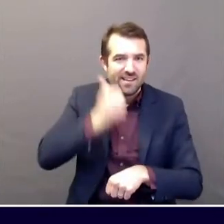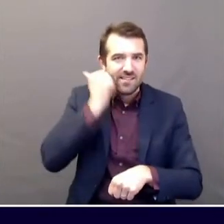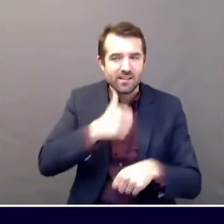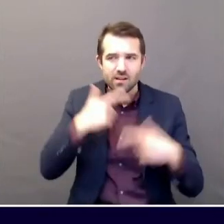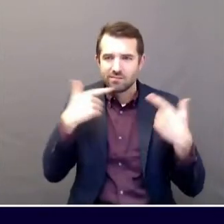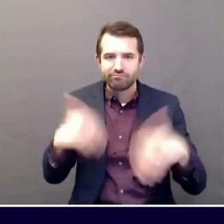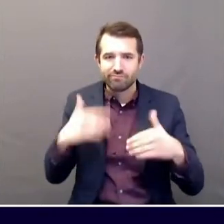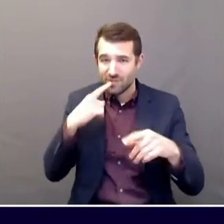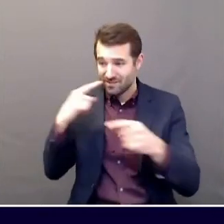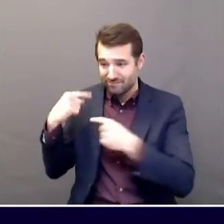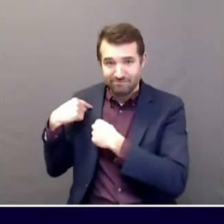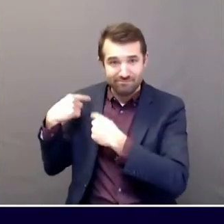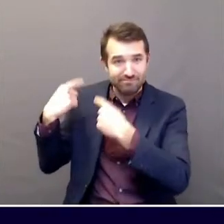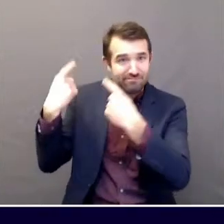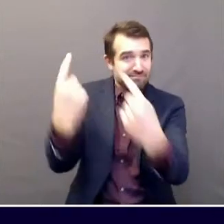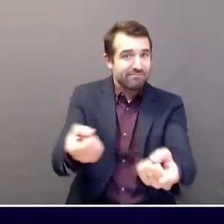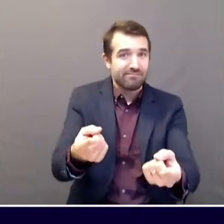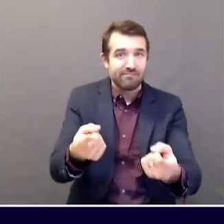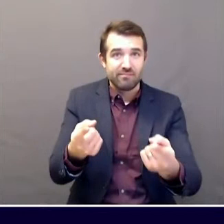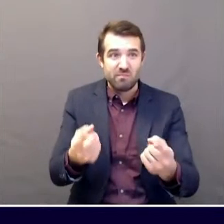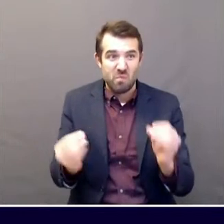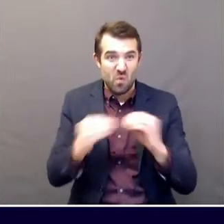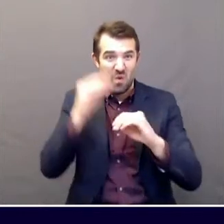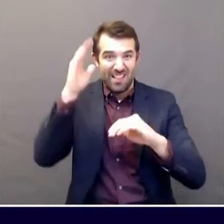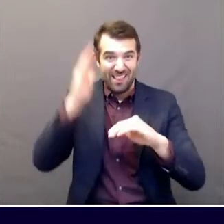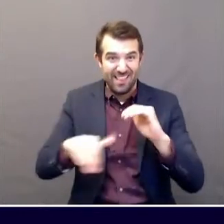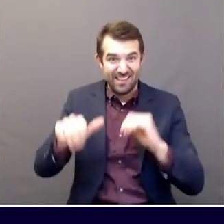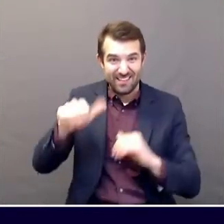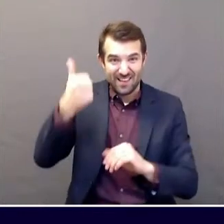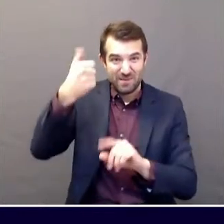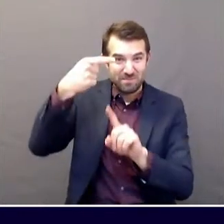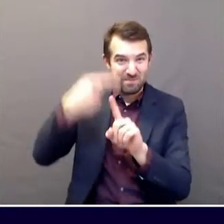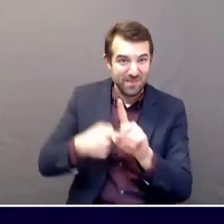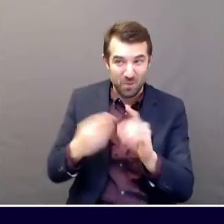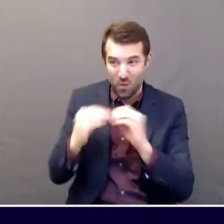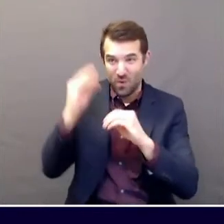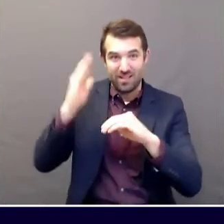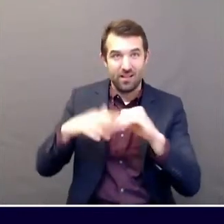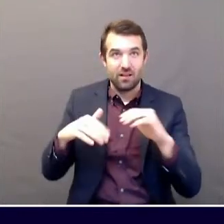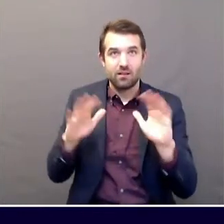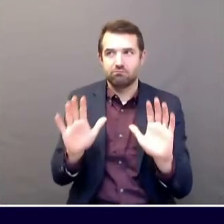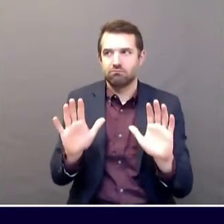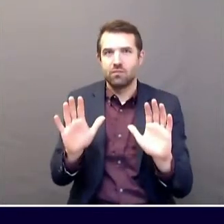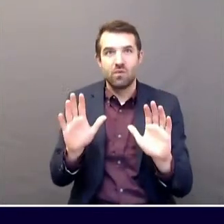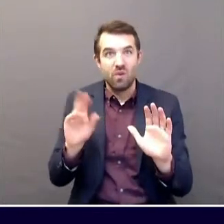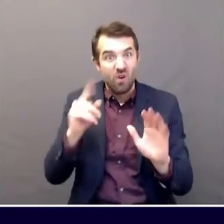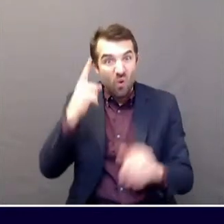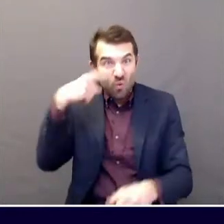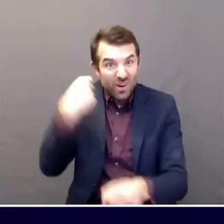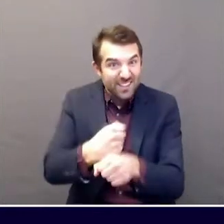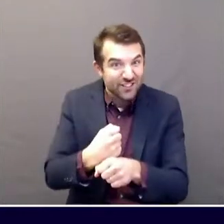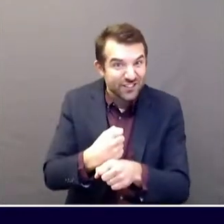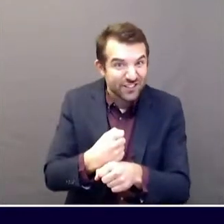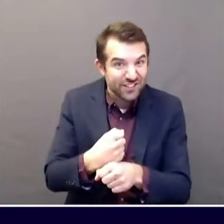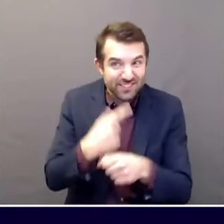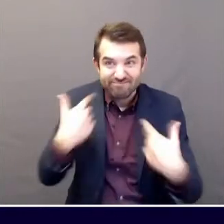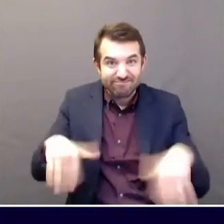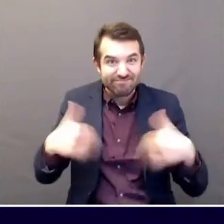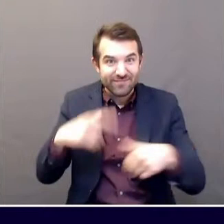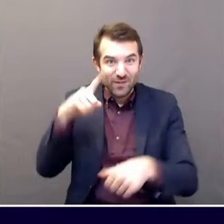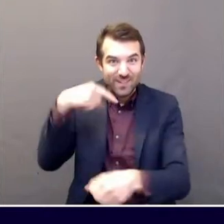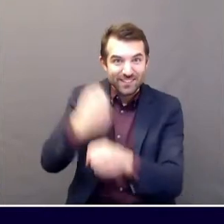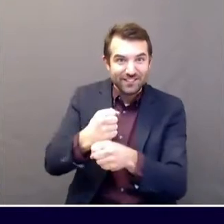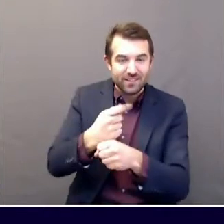last more than 10 months now, or actually a year now on this issue. And thank you for